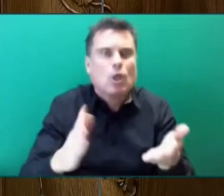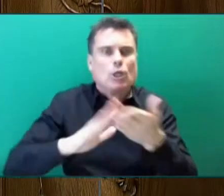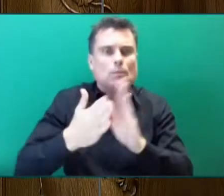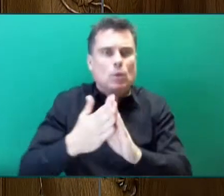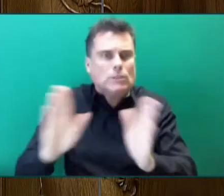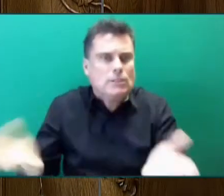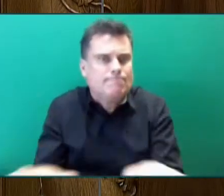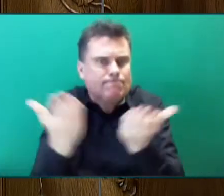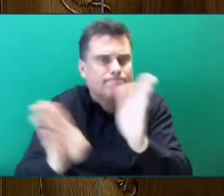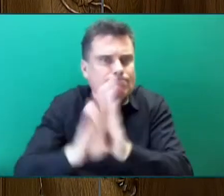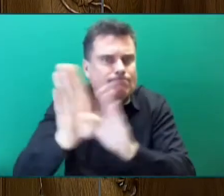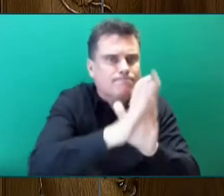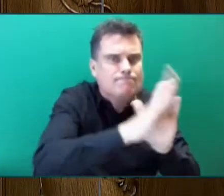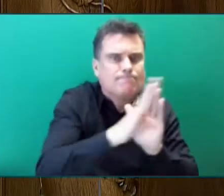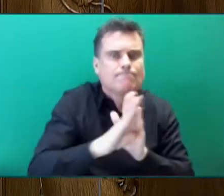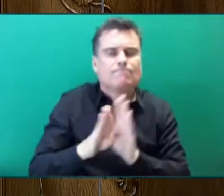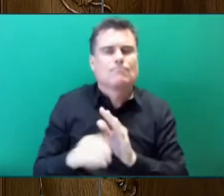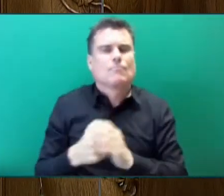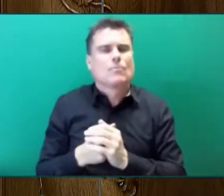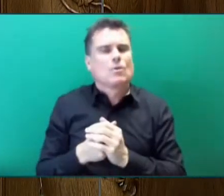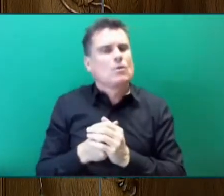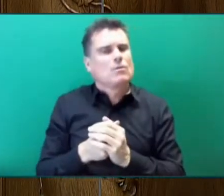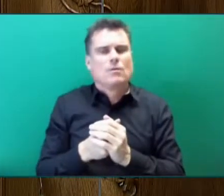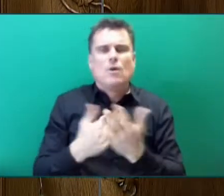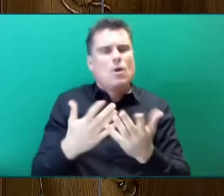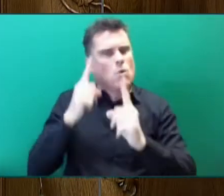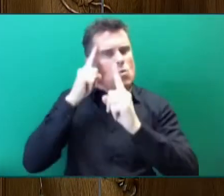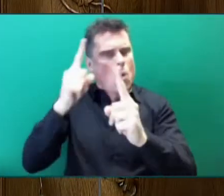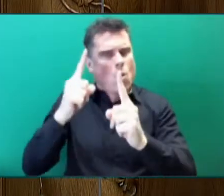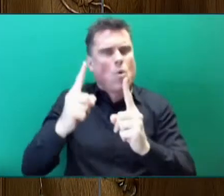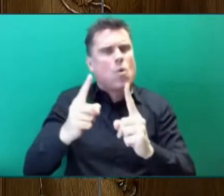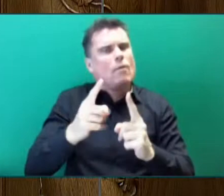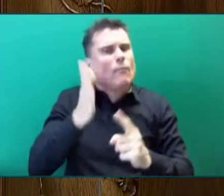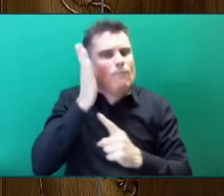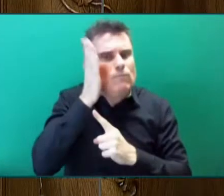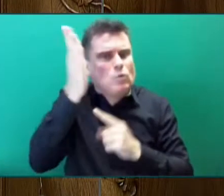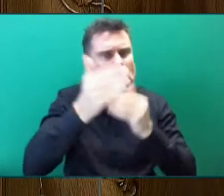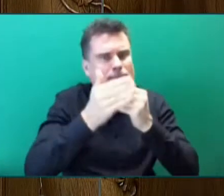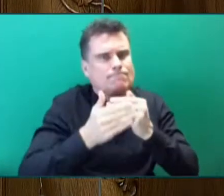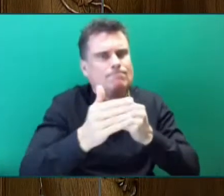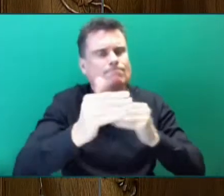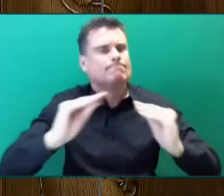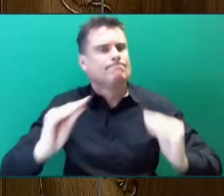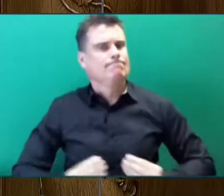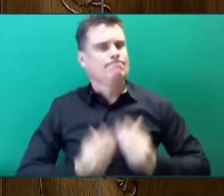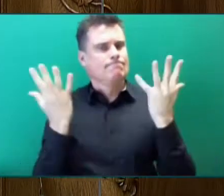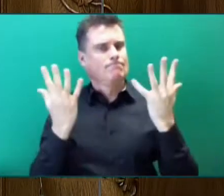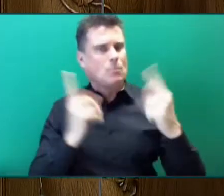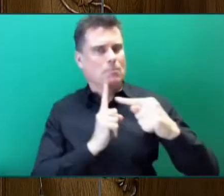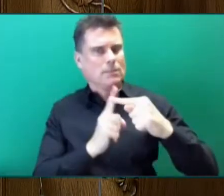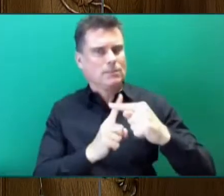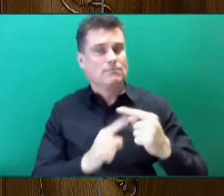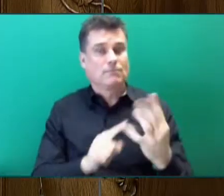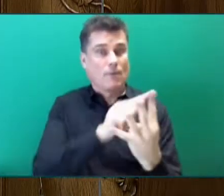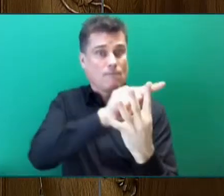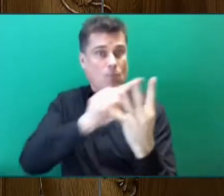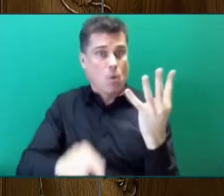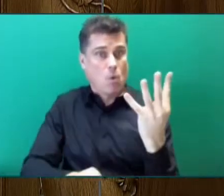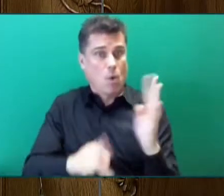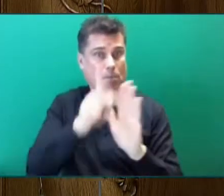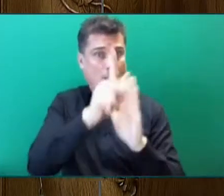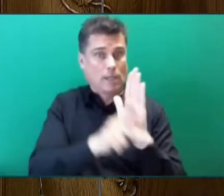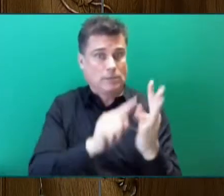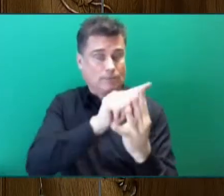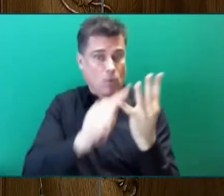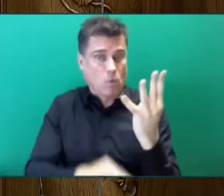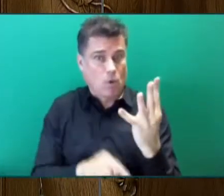everyone. All will be guided by this government's core principles, including climate action and reconciliation with Indigenous